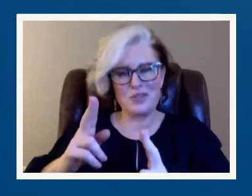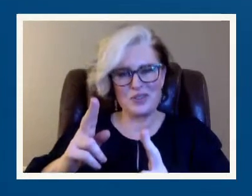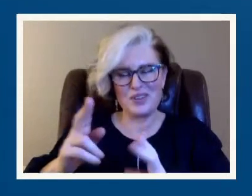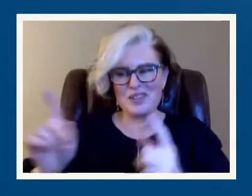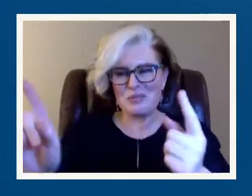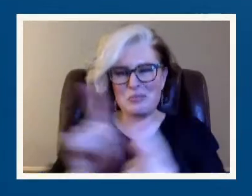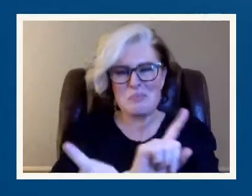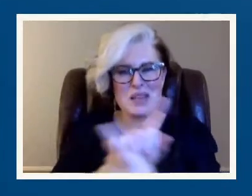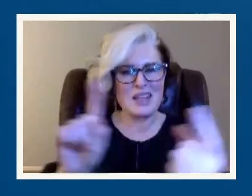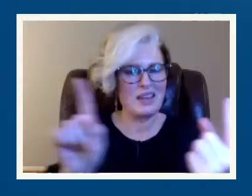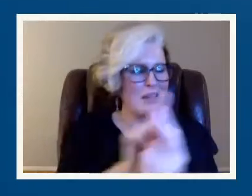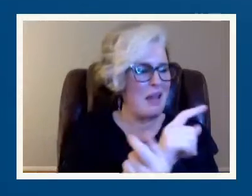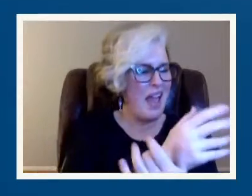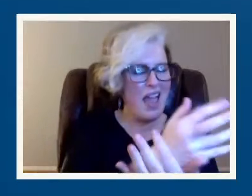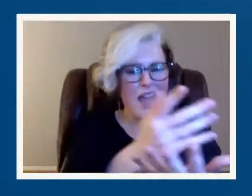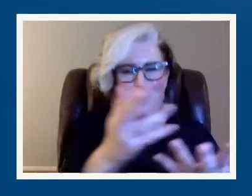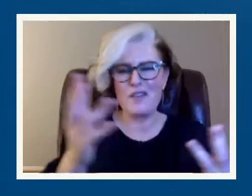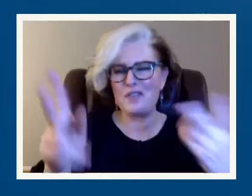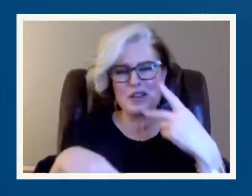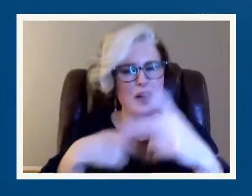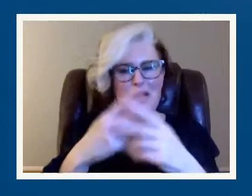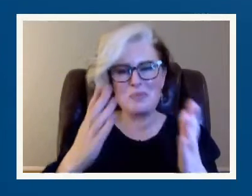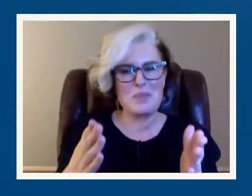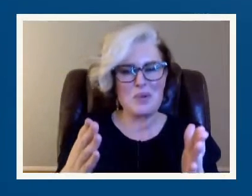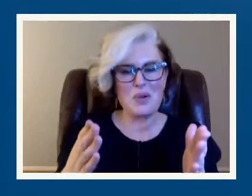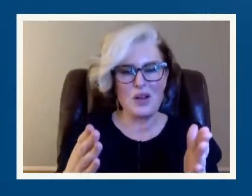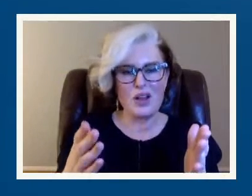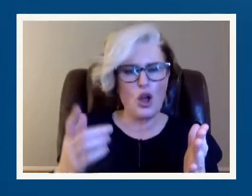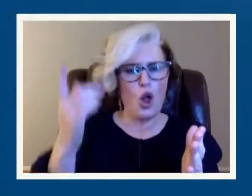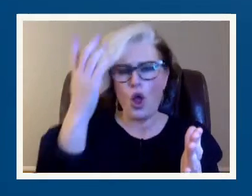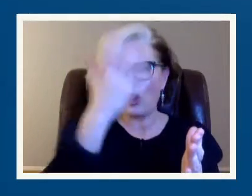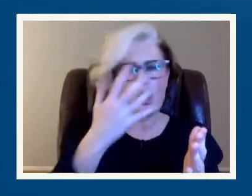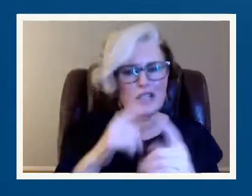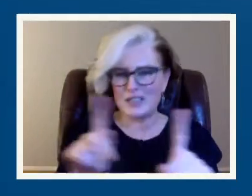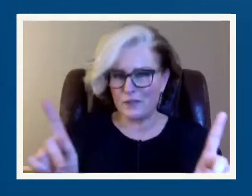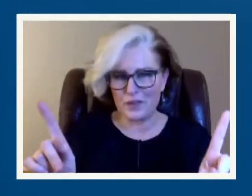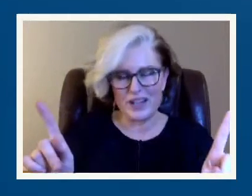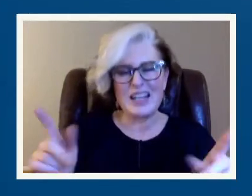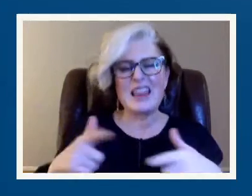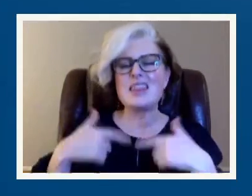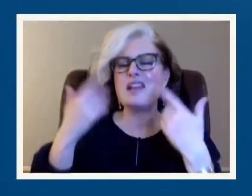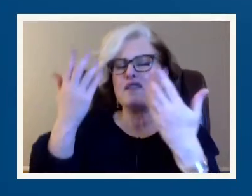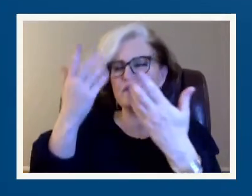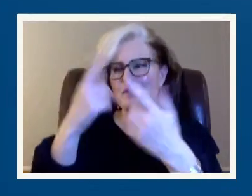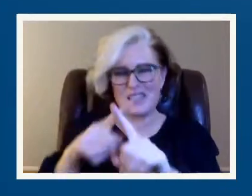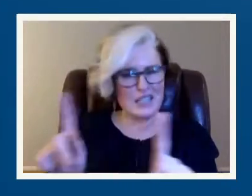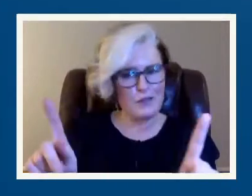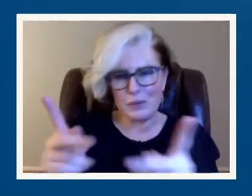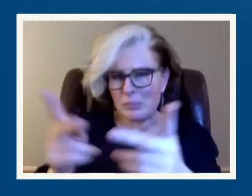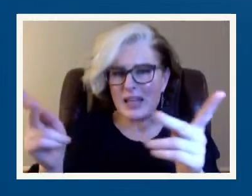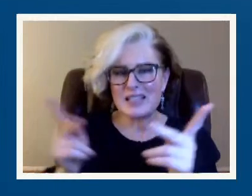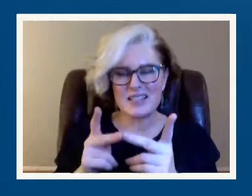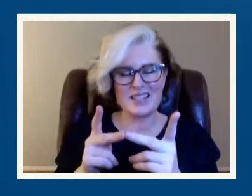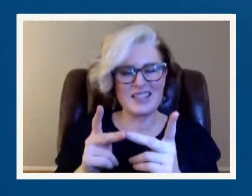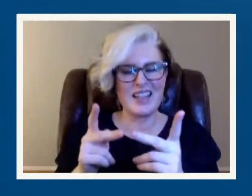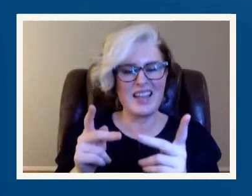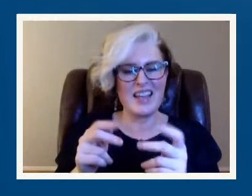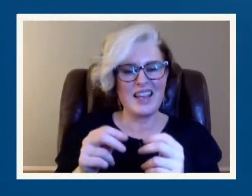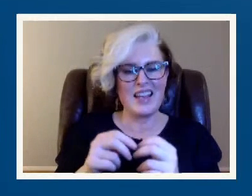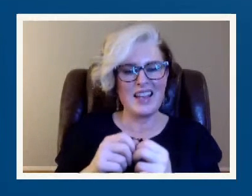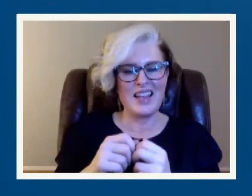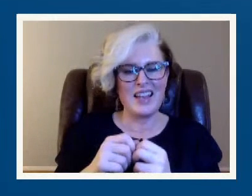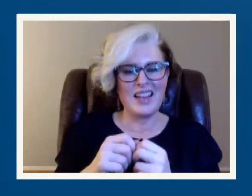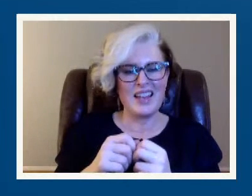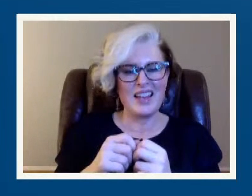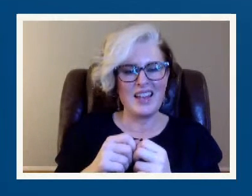people from every walk of life, folks who look different and live in different places.